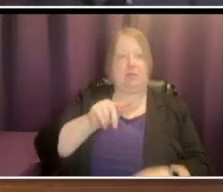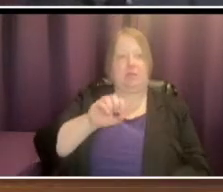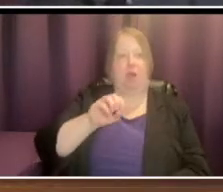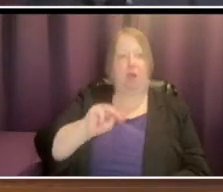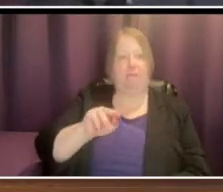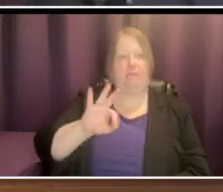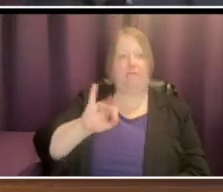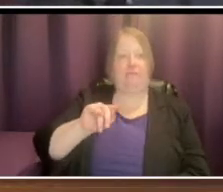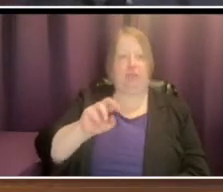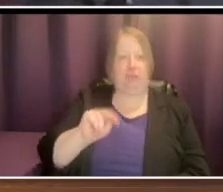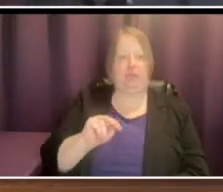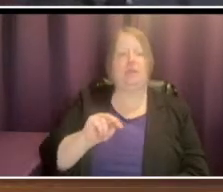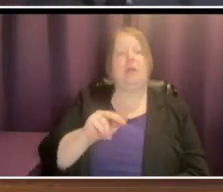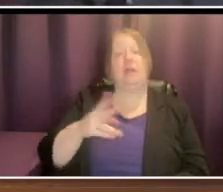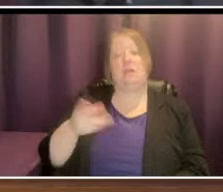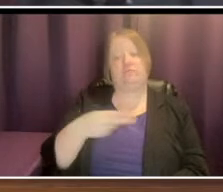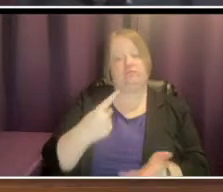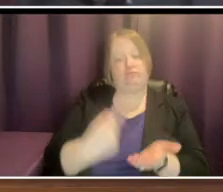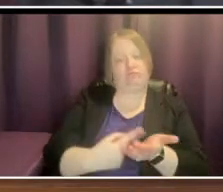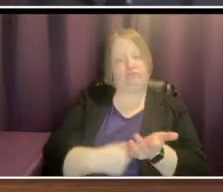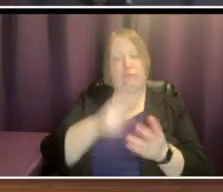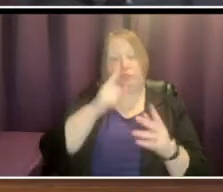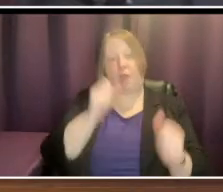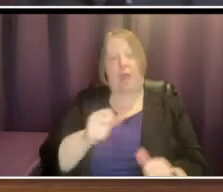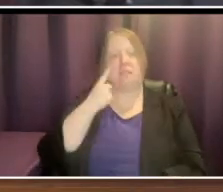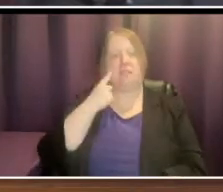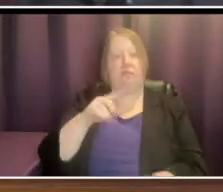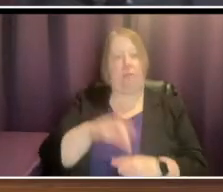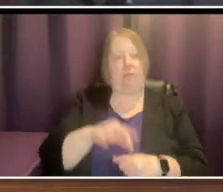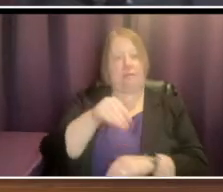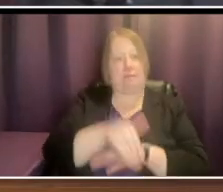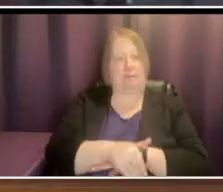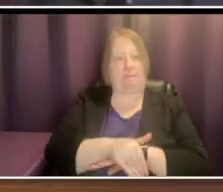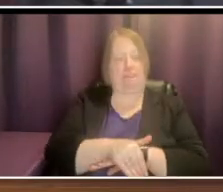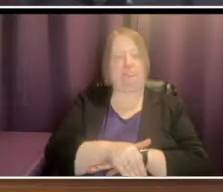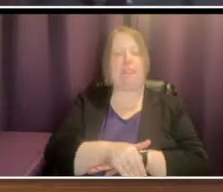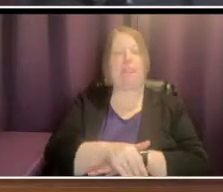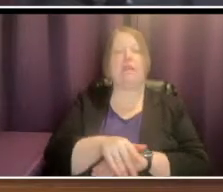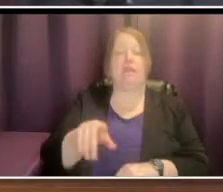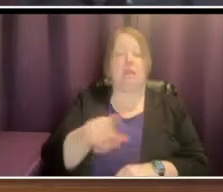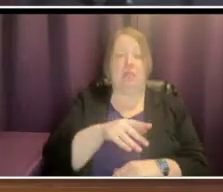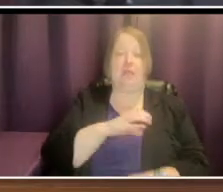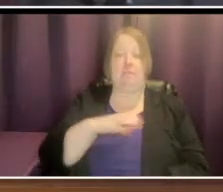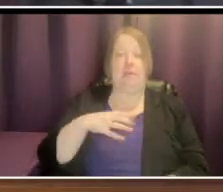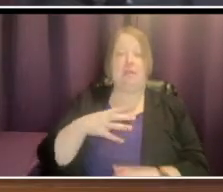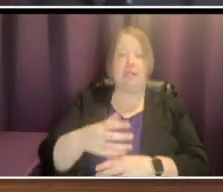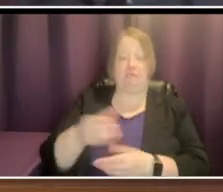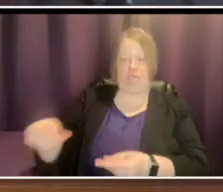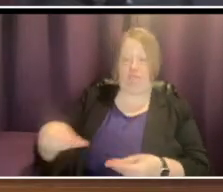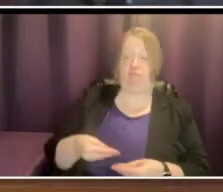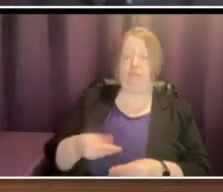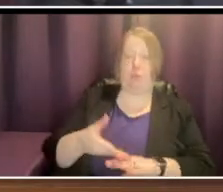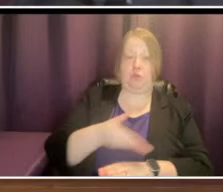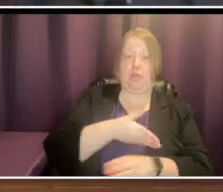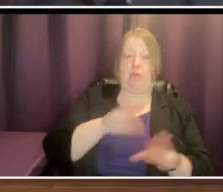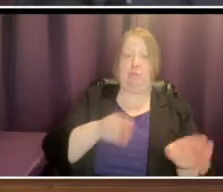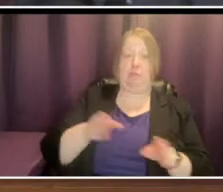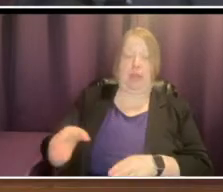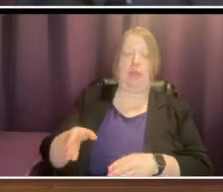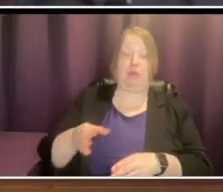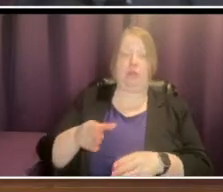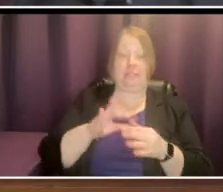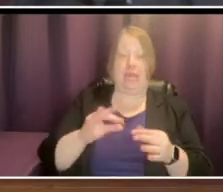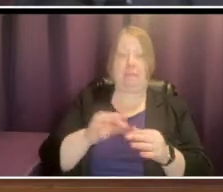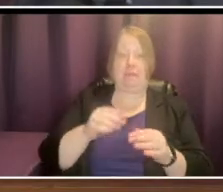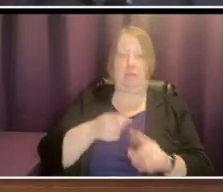for election night. The Select Committee got this pre-prepared statement from the National Archives. As you can